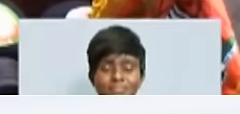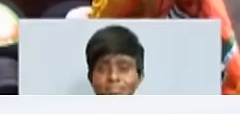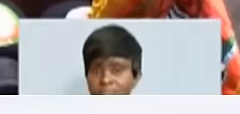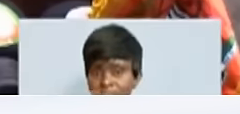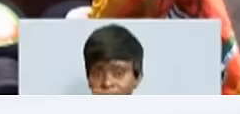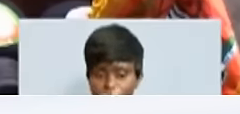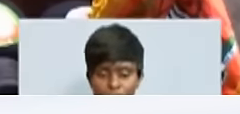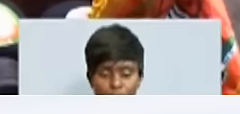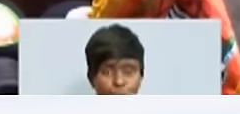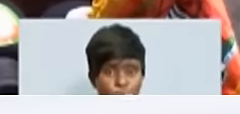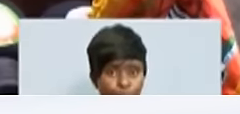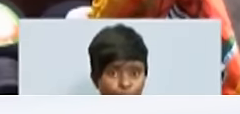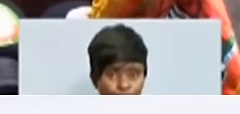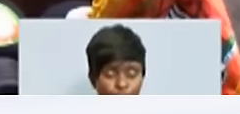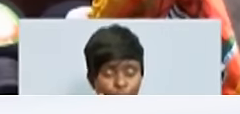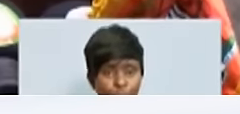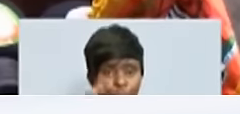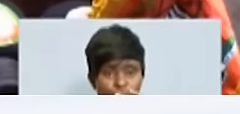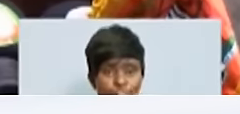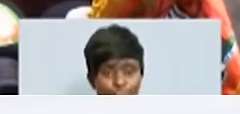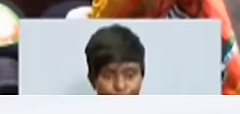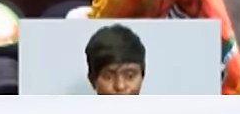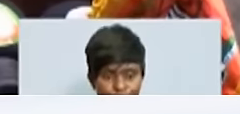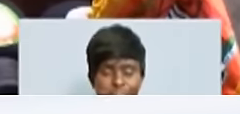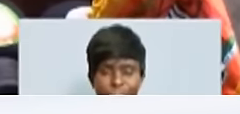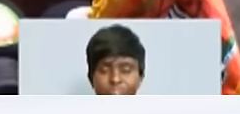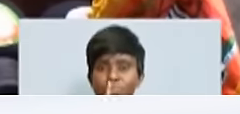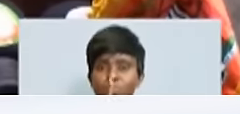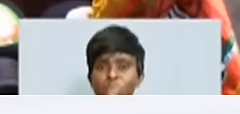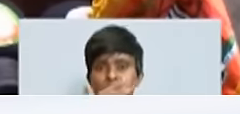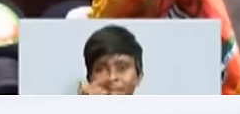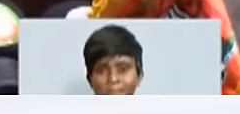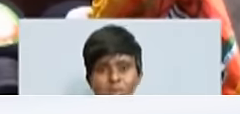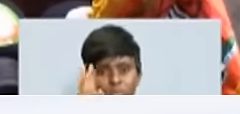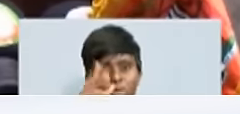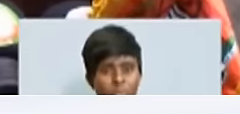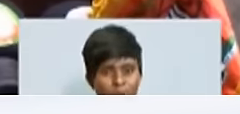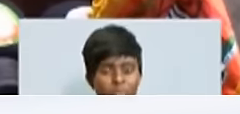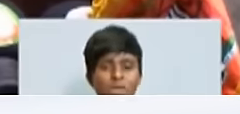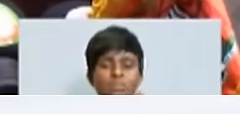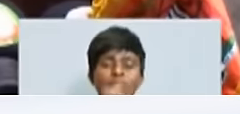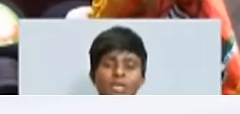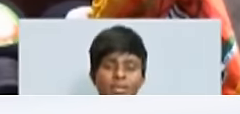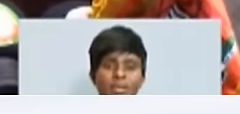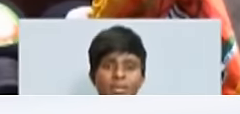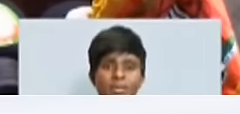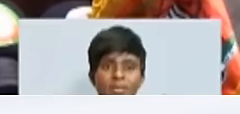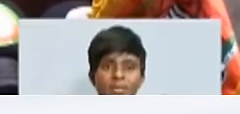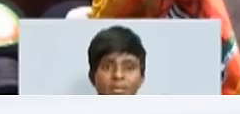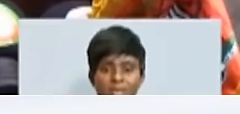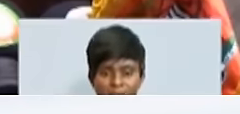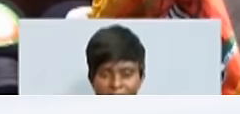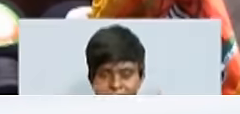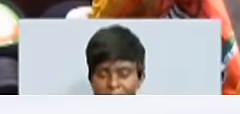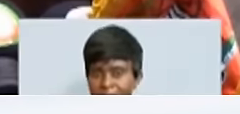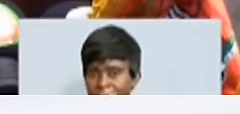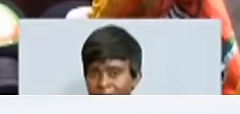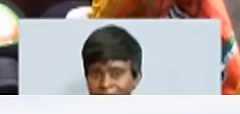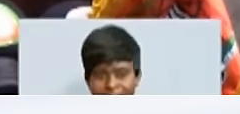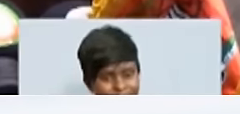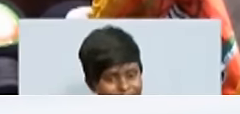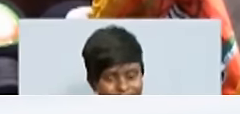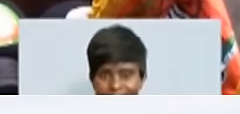These facilities can operate and should and will operate freely and without any